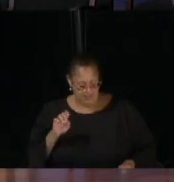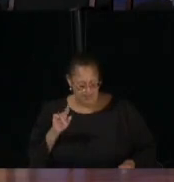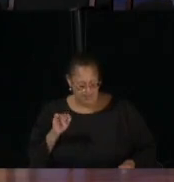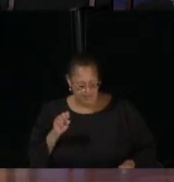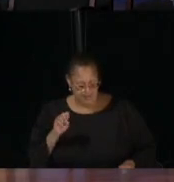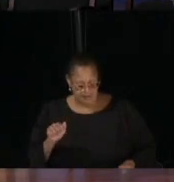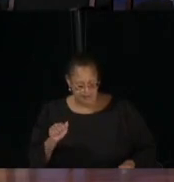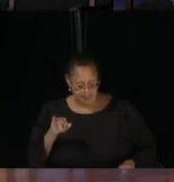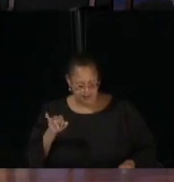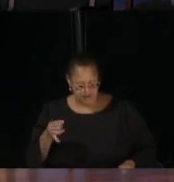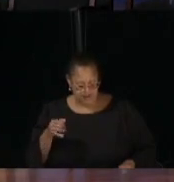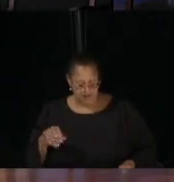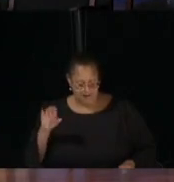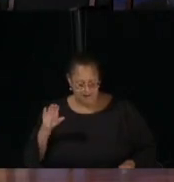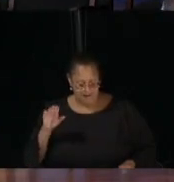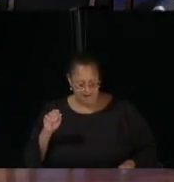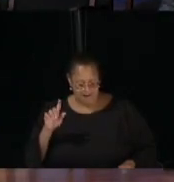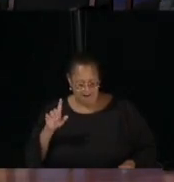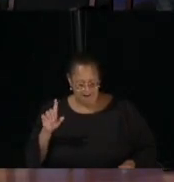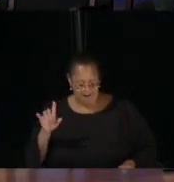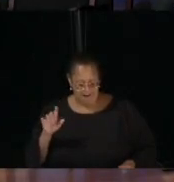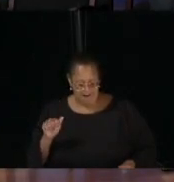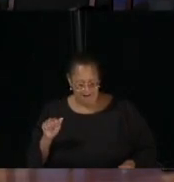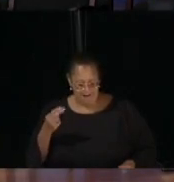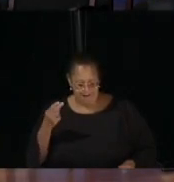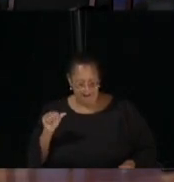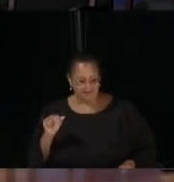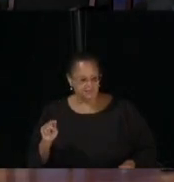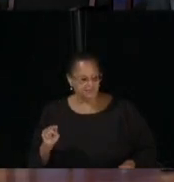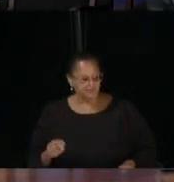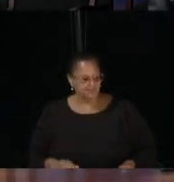Elise Jean Callahan.